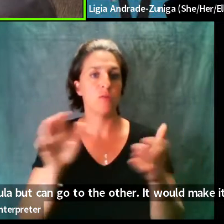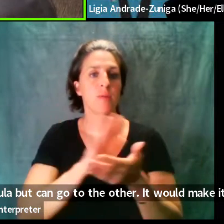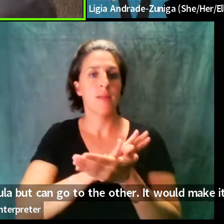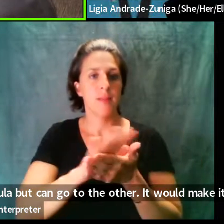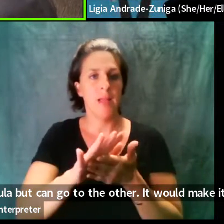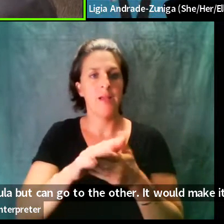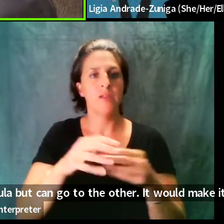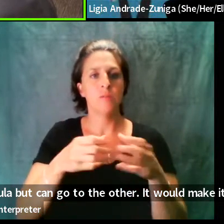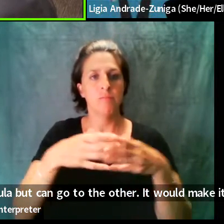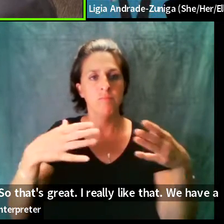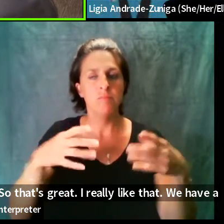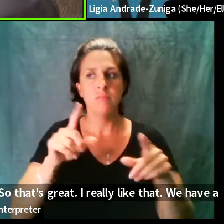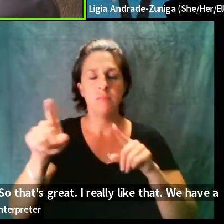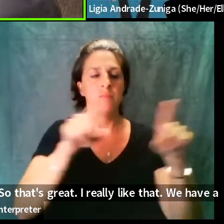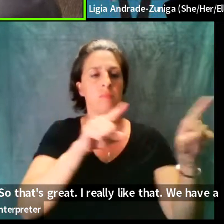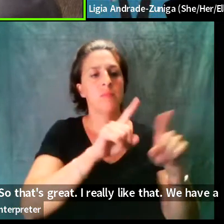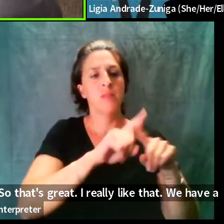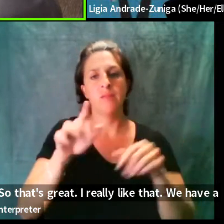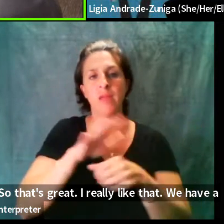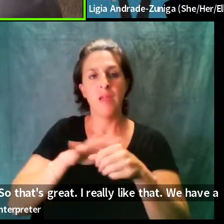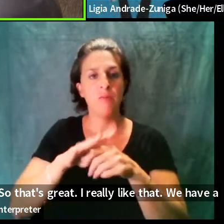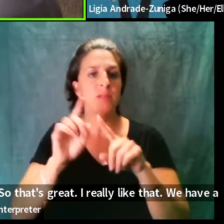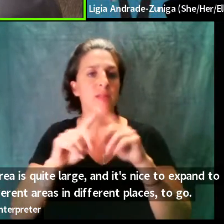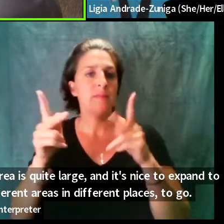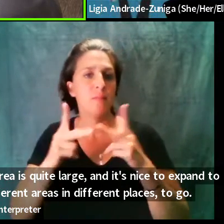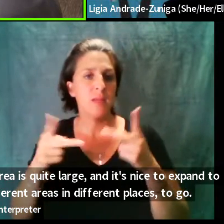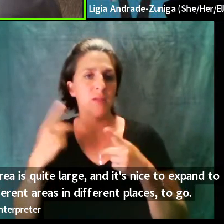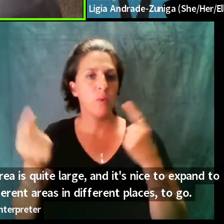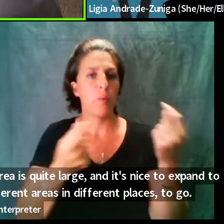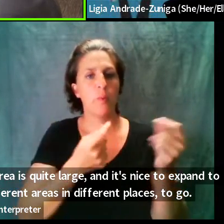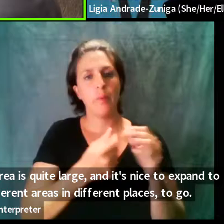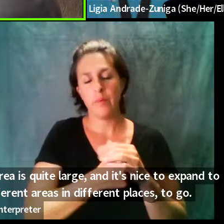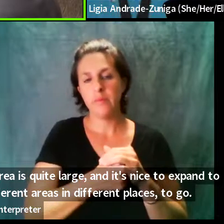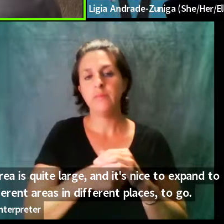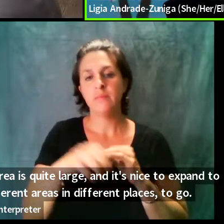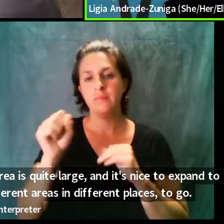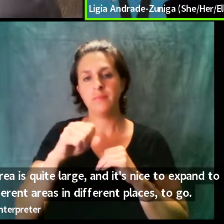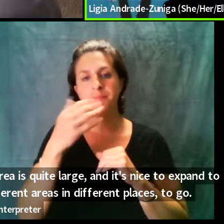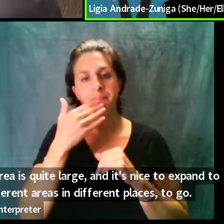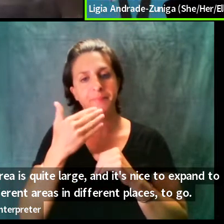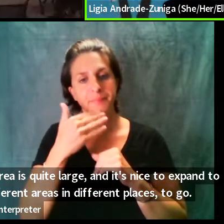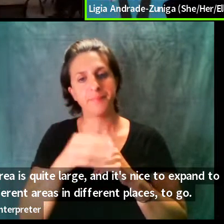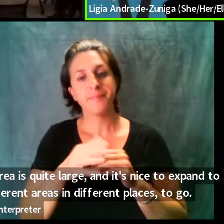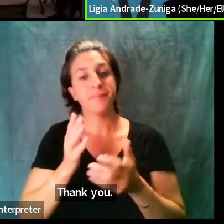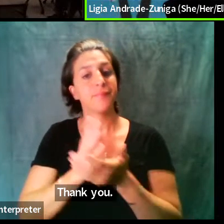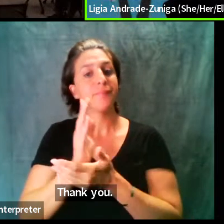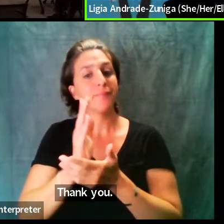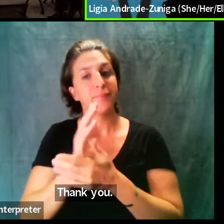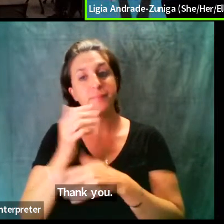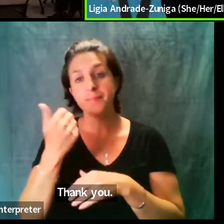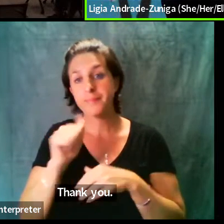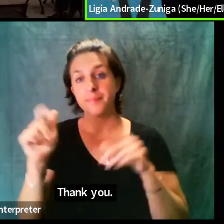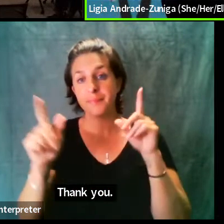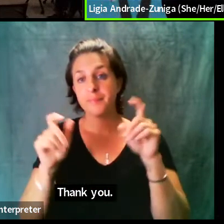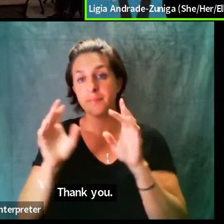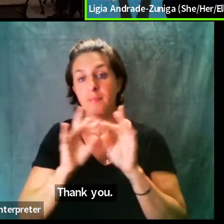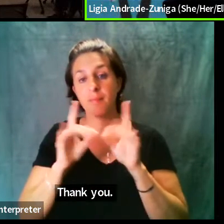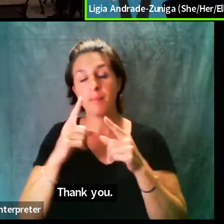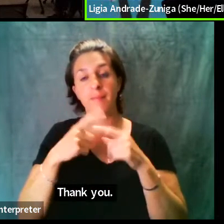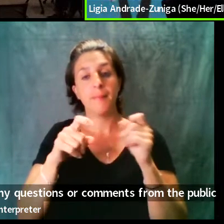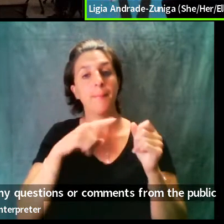areas and different places to go. Yeah, thank you. All right, any questions or comments from the